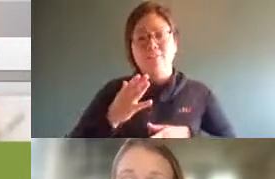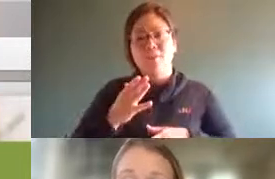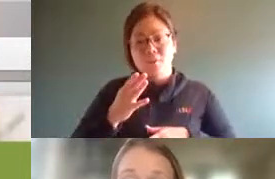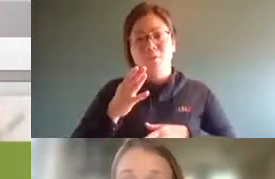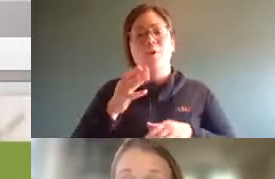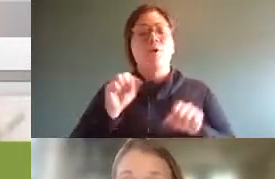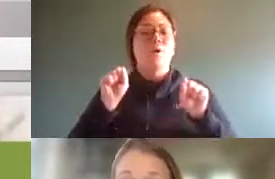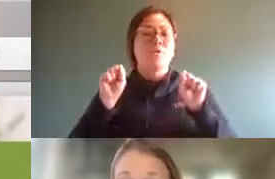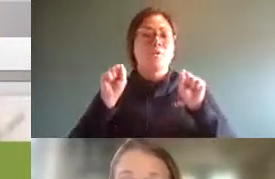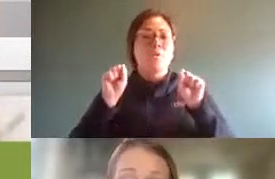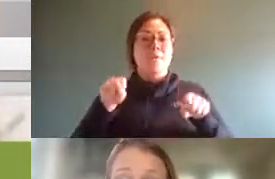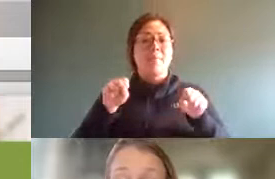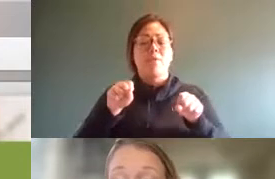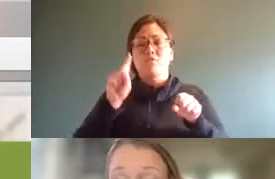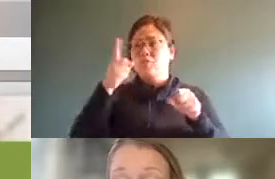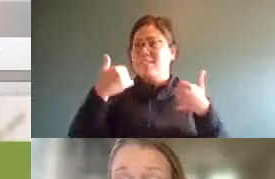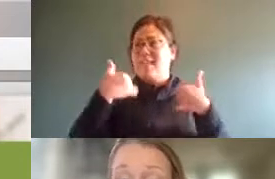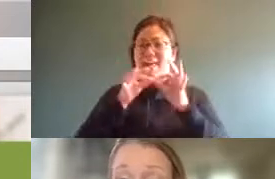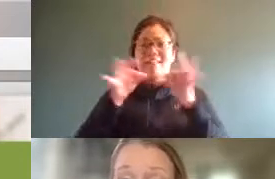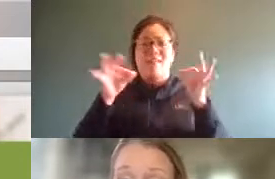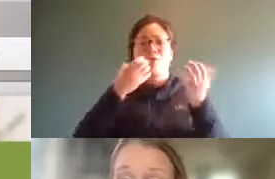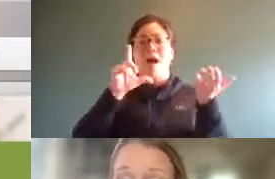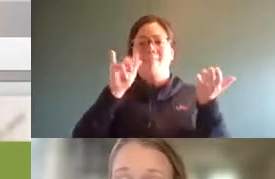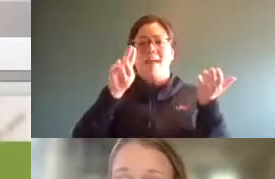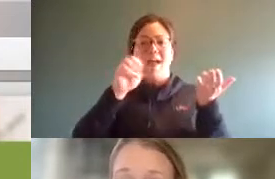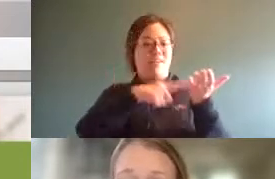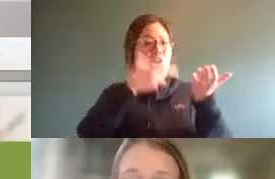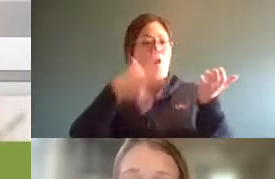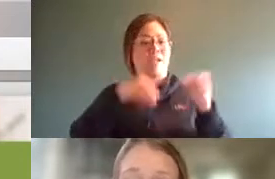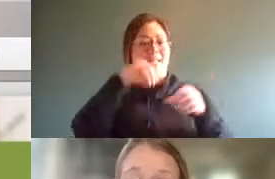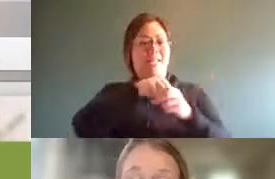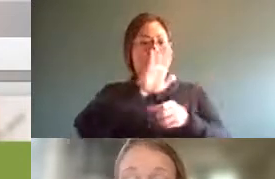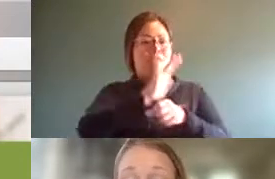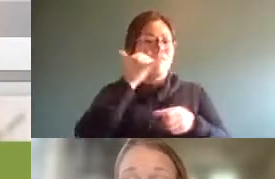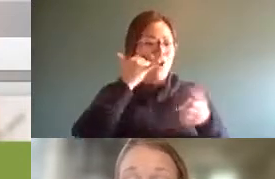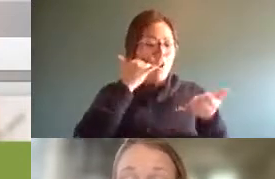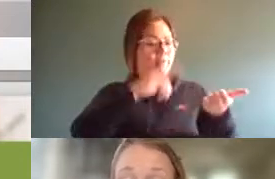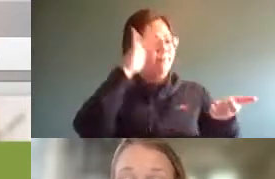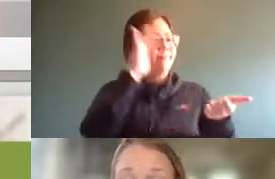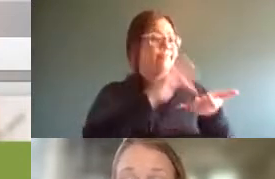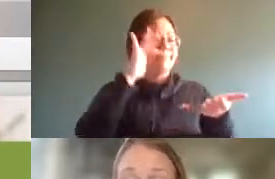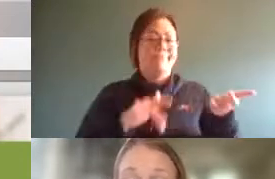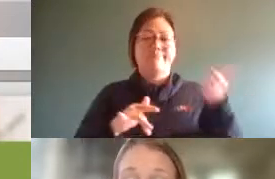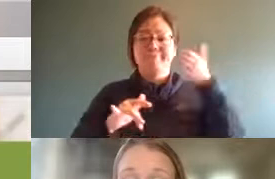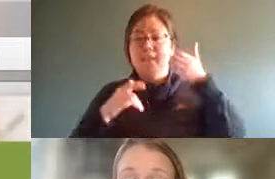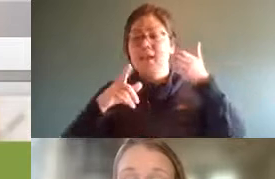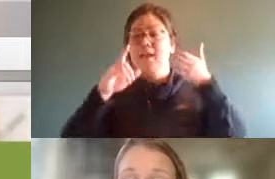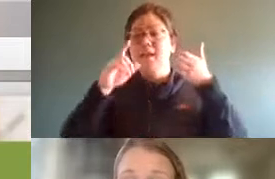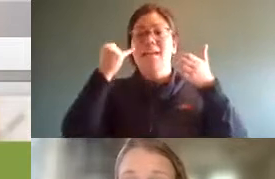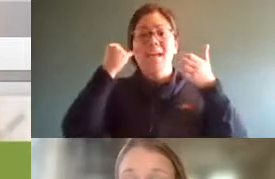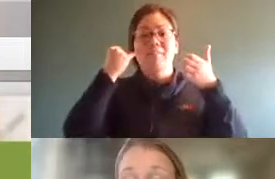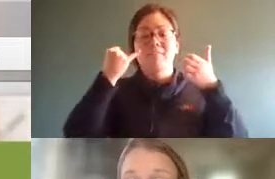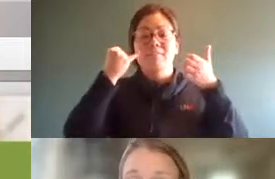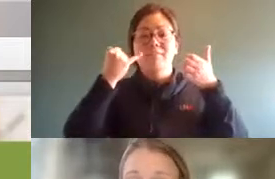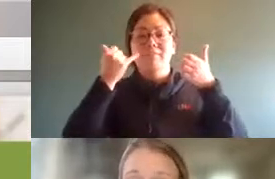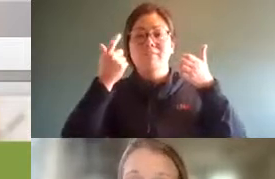able to basically have a language hotline programmed into their cell phone so that they can tap into that. If they